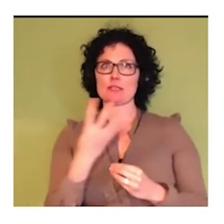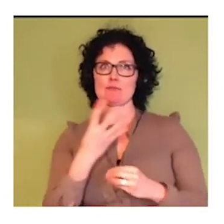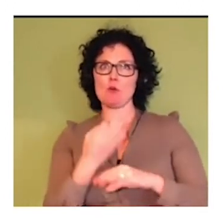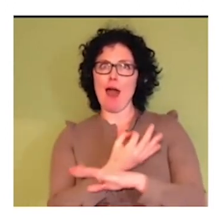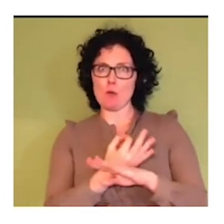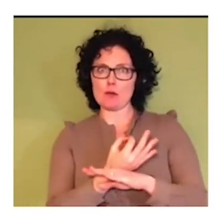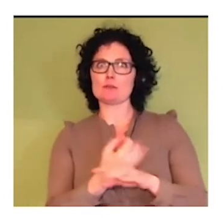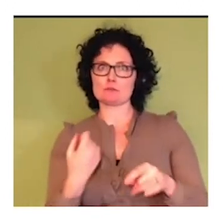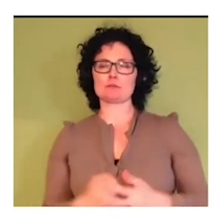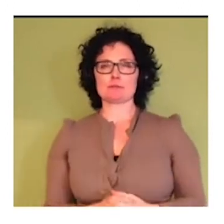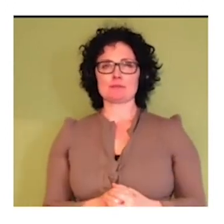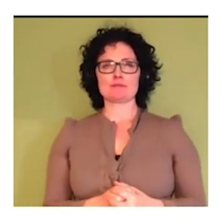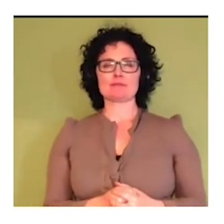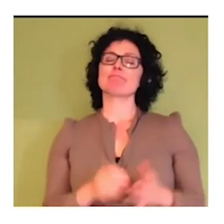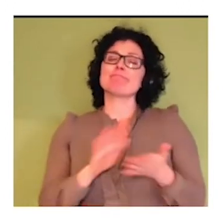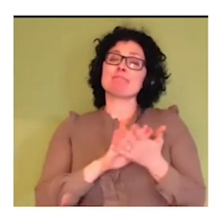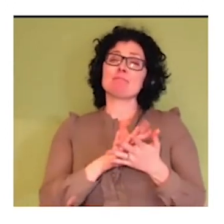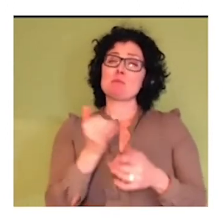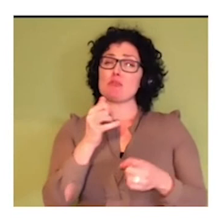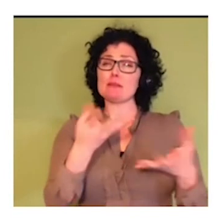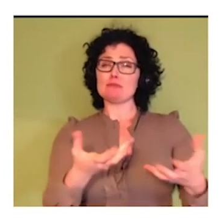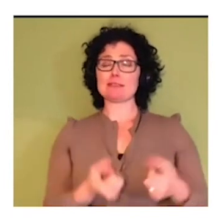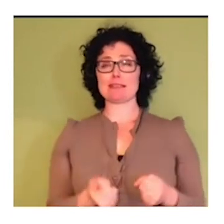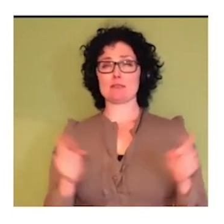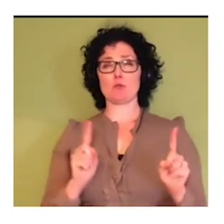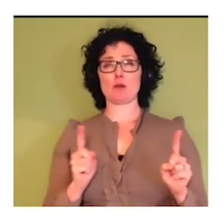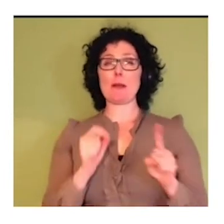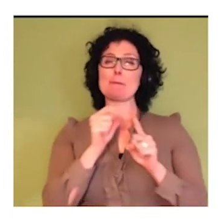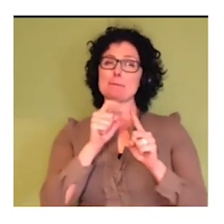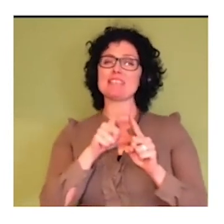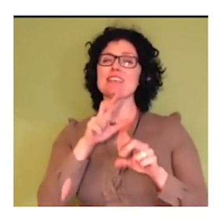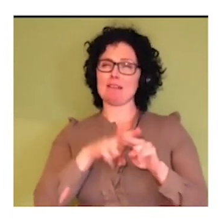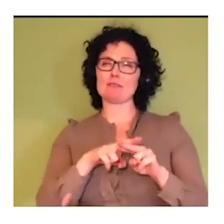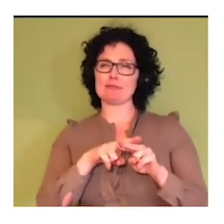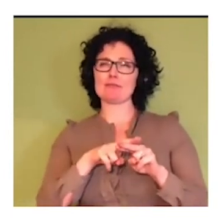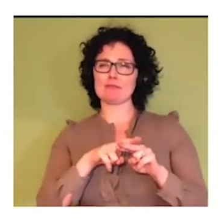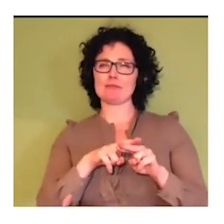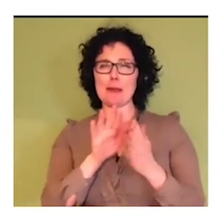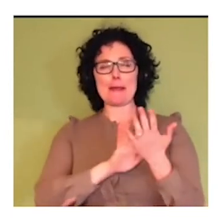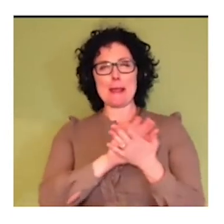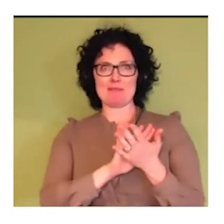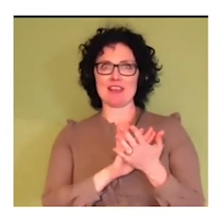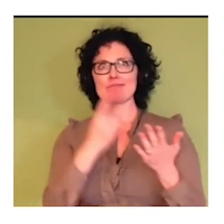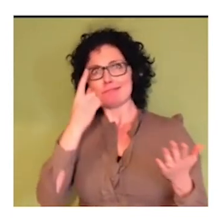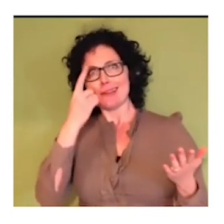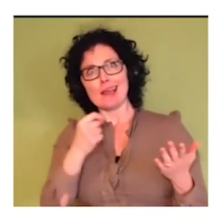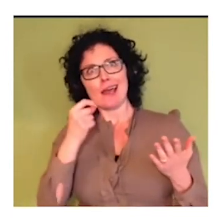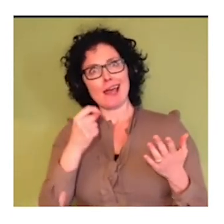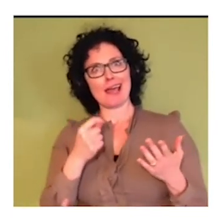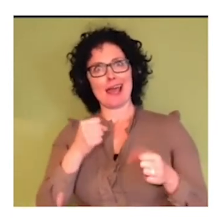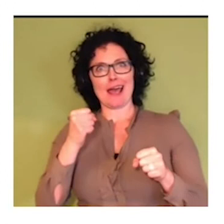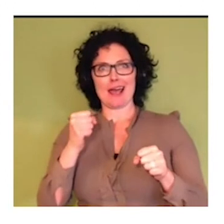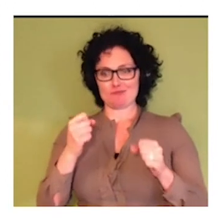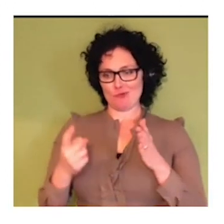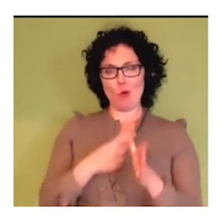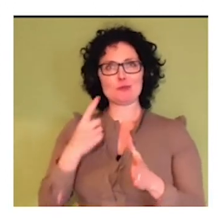You may be getting PDF. So there should be significant potential for automation. But on the